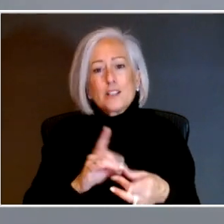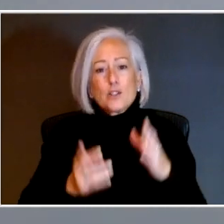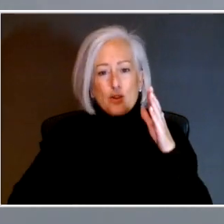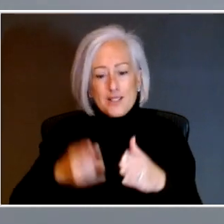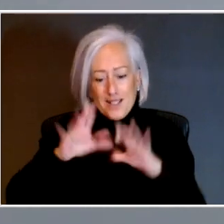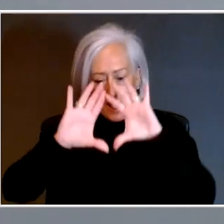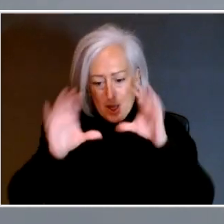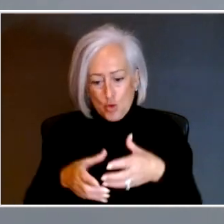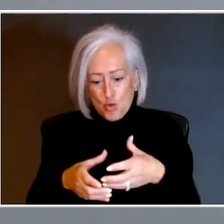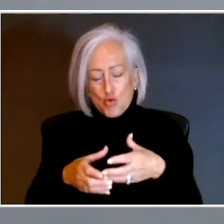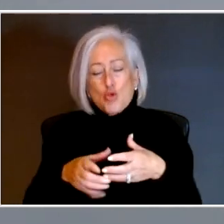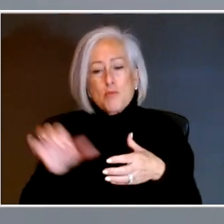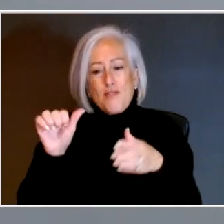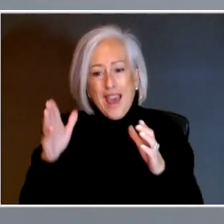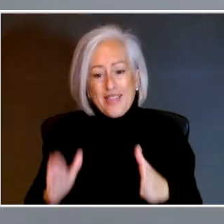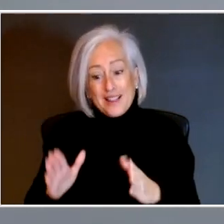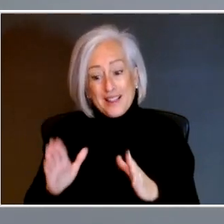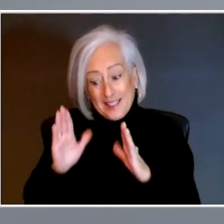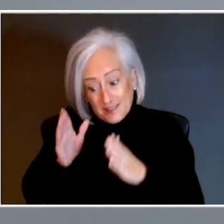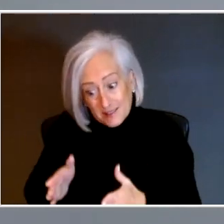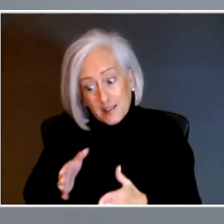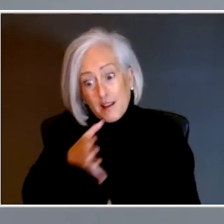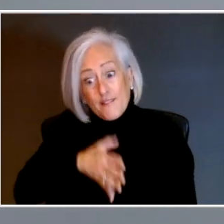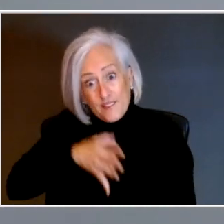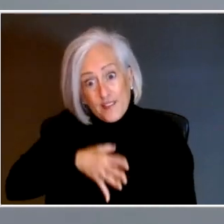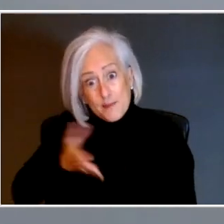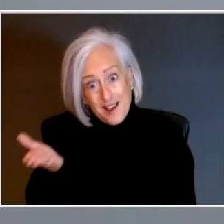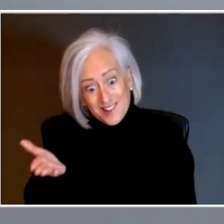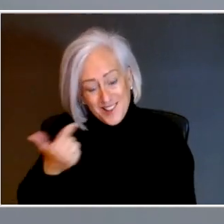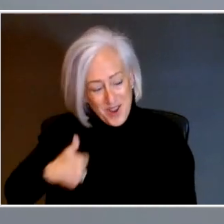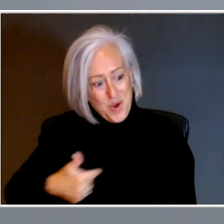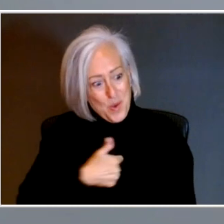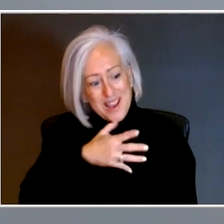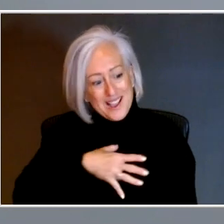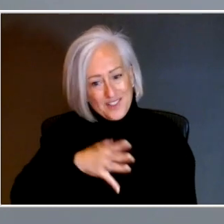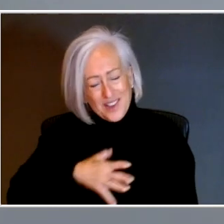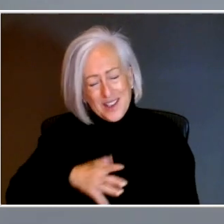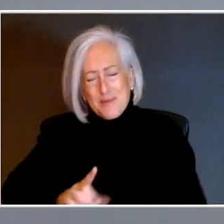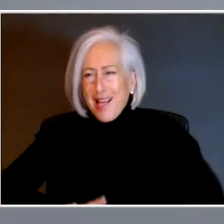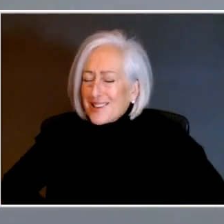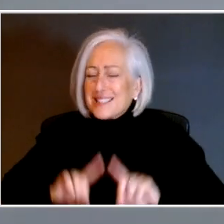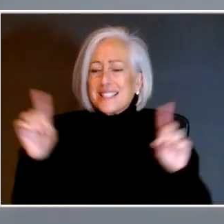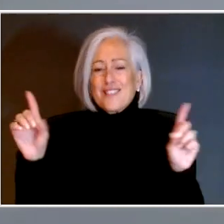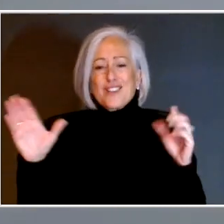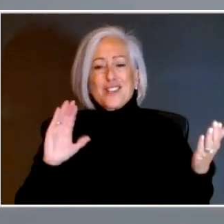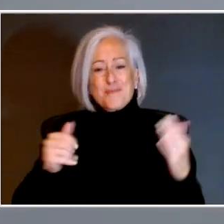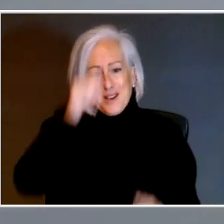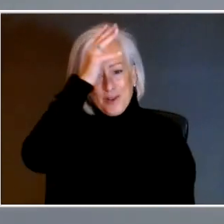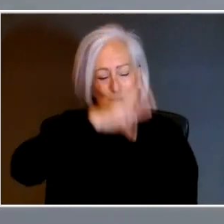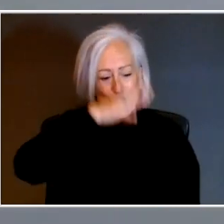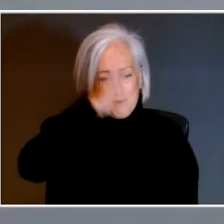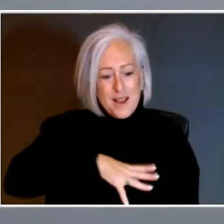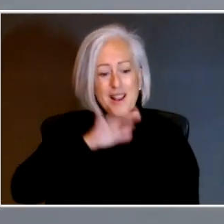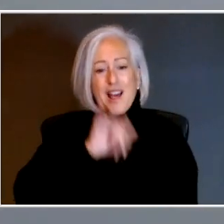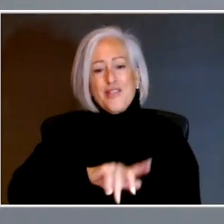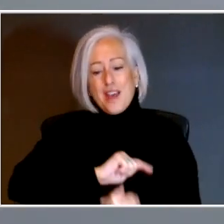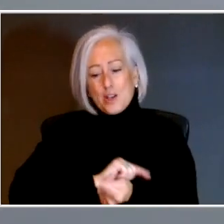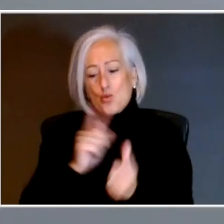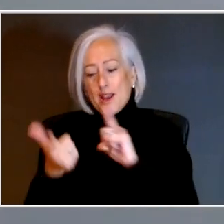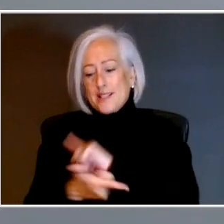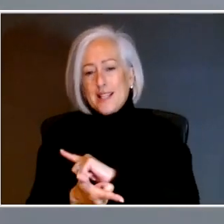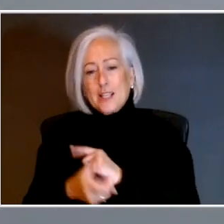of athletes, females, because we as females are really so different than our male counterparts. And this also translates into sports